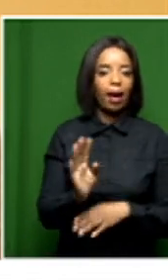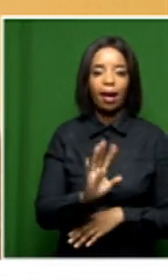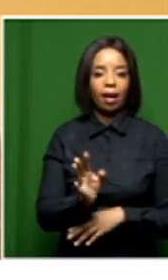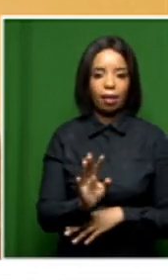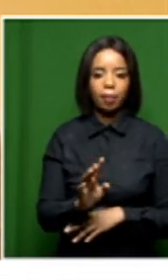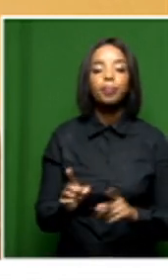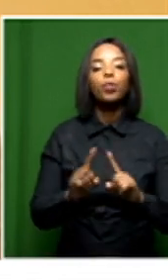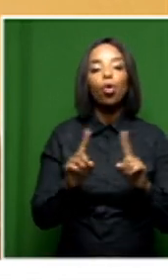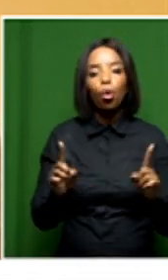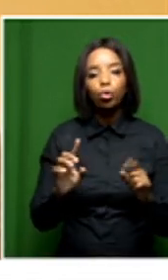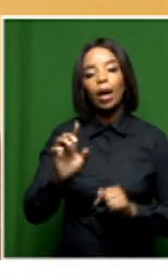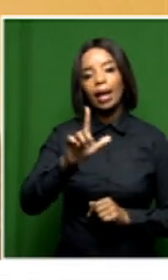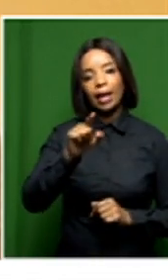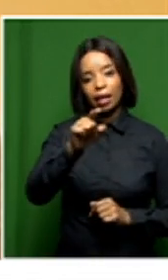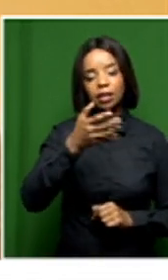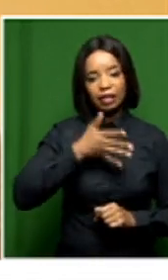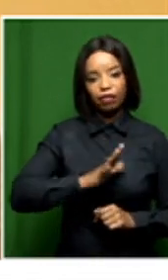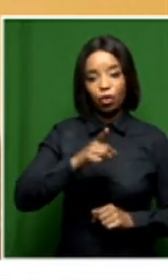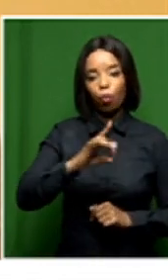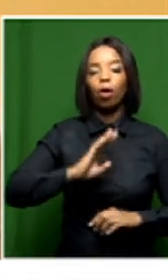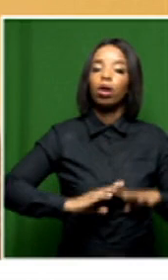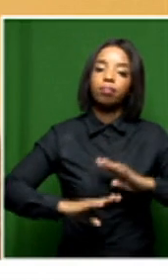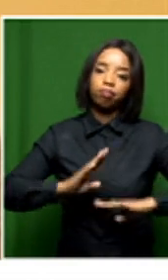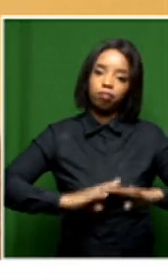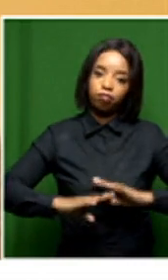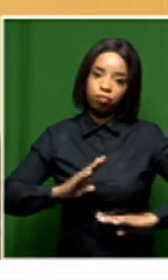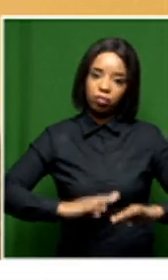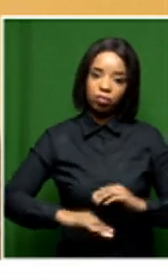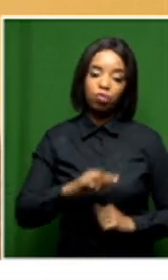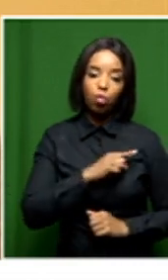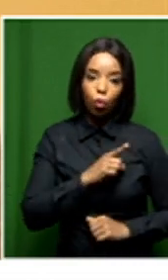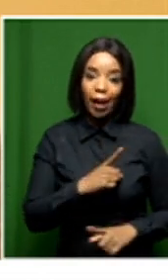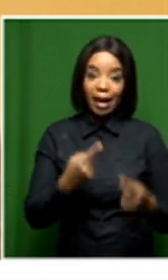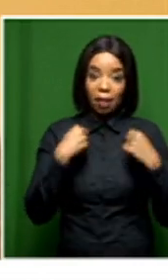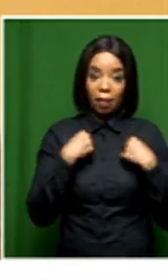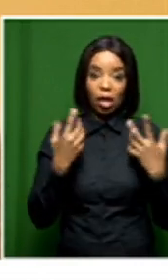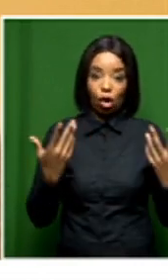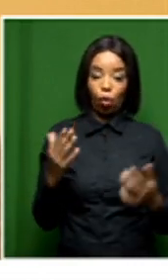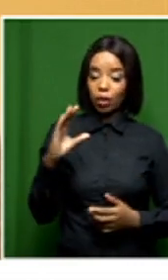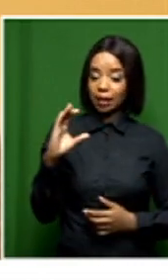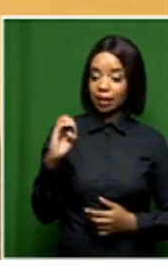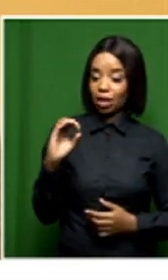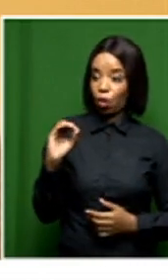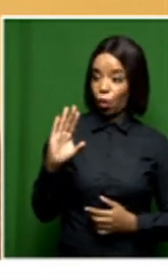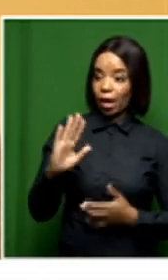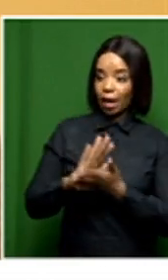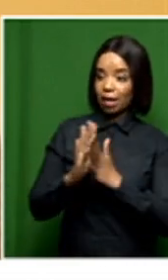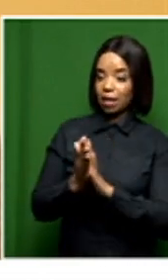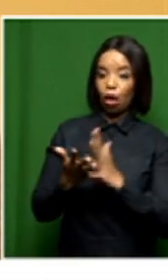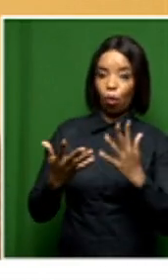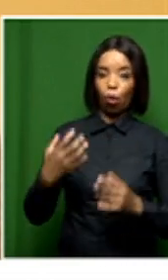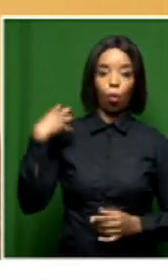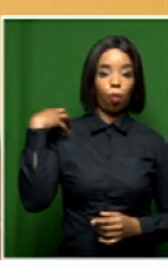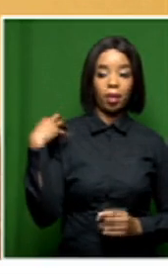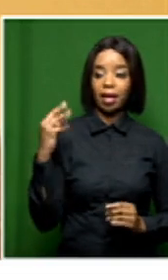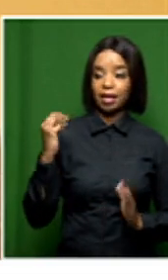with us. I don't want, and I think the CEO of Sassa would not want to take, or the minister would not want to take a decision that is